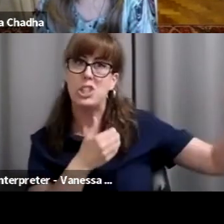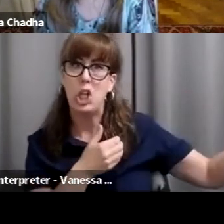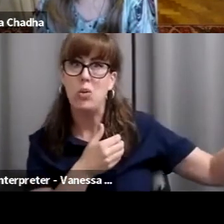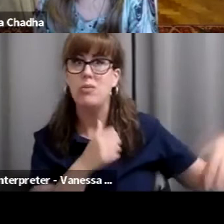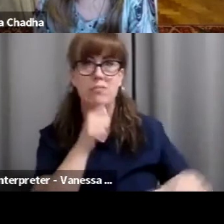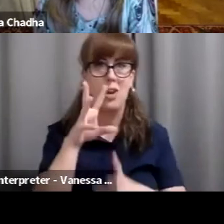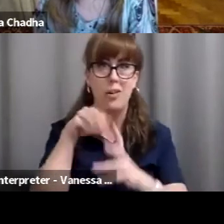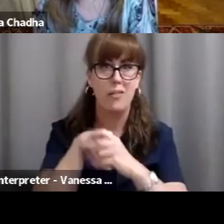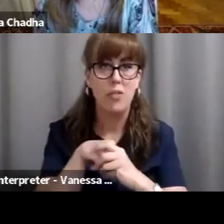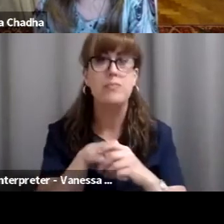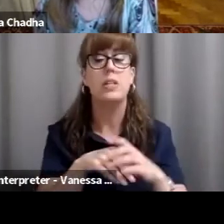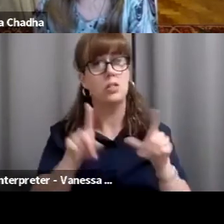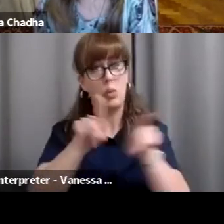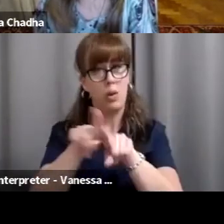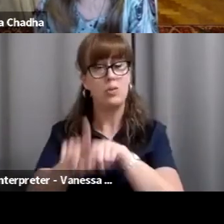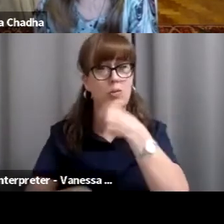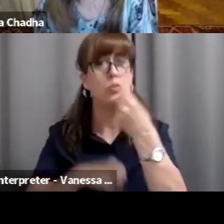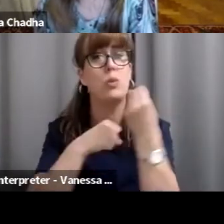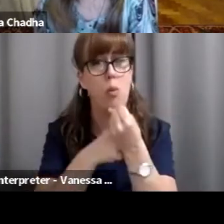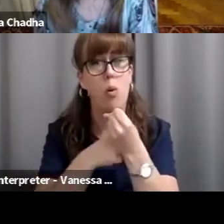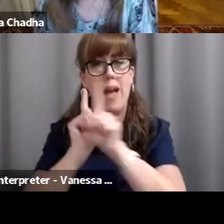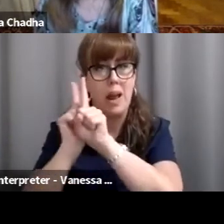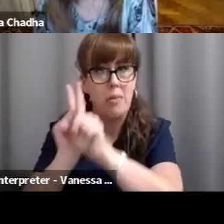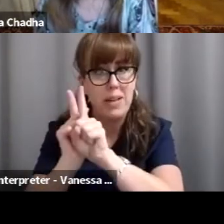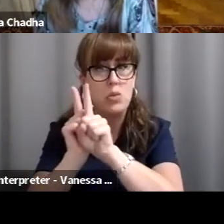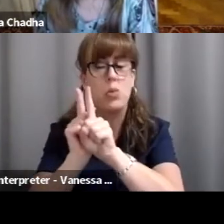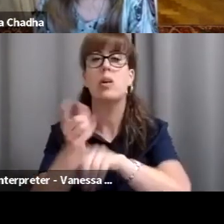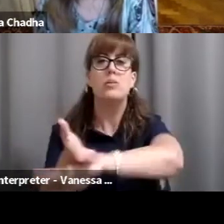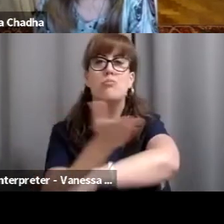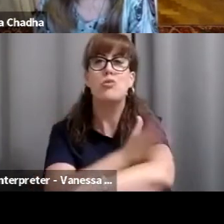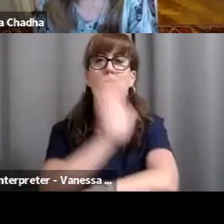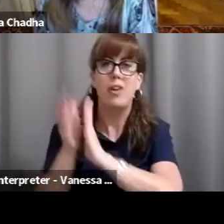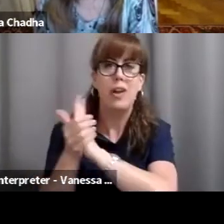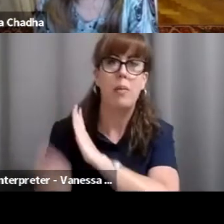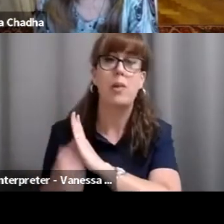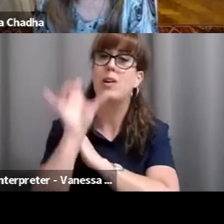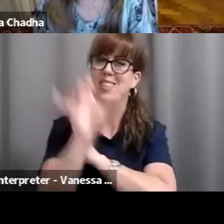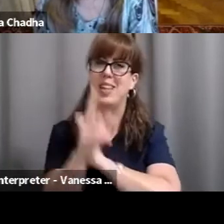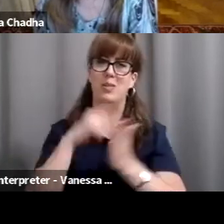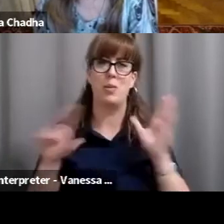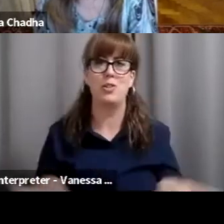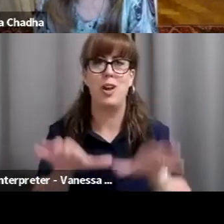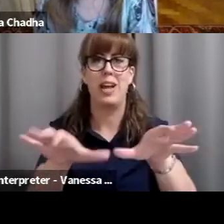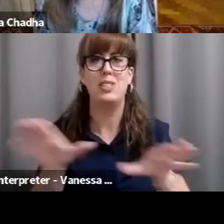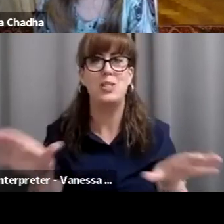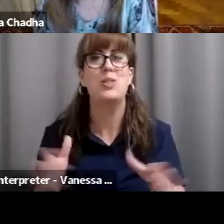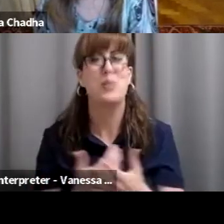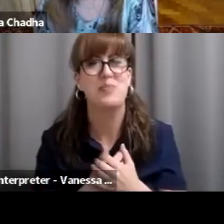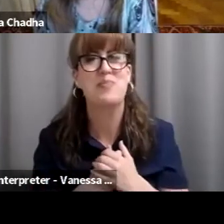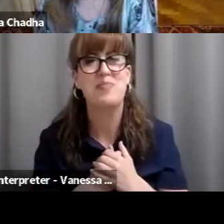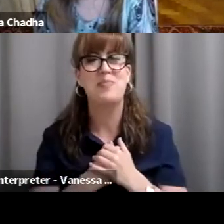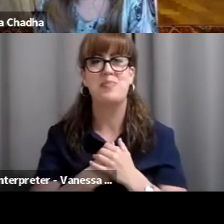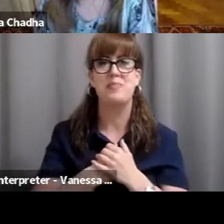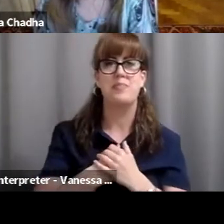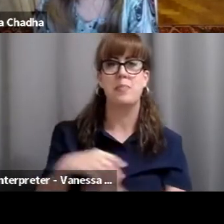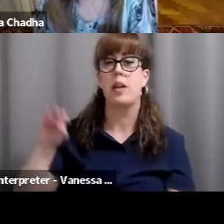their capability. So that's, really what we're trying to do, Madeline. Thank you so much. So I think the